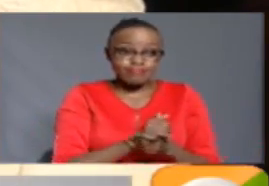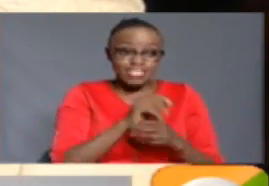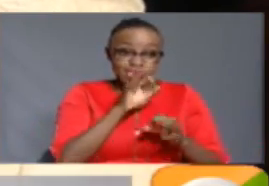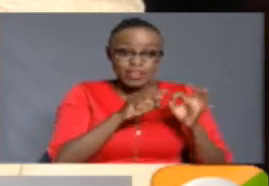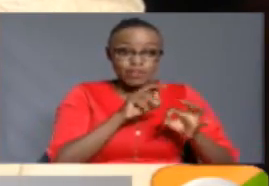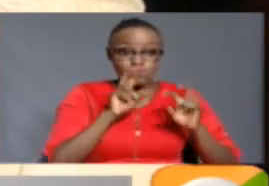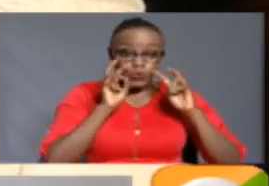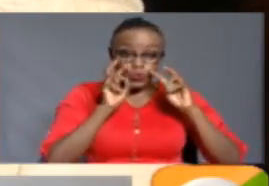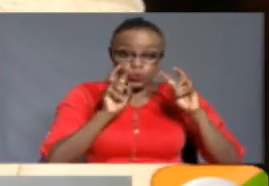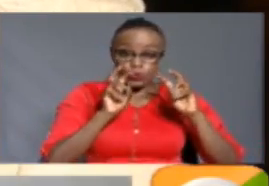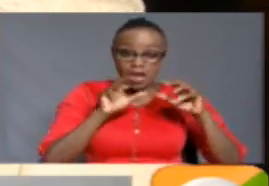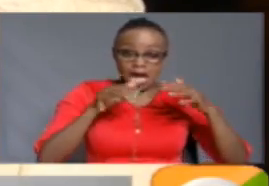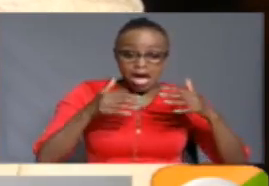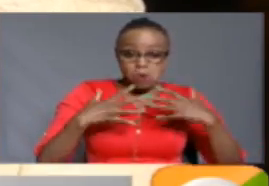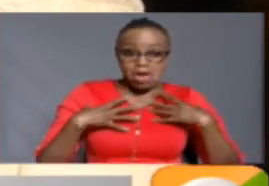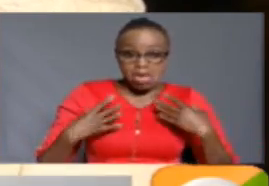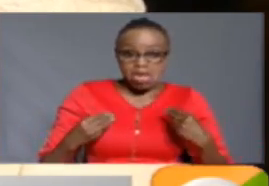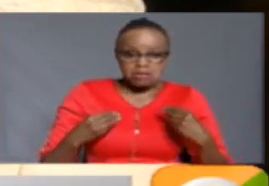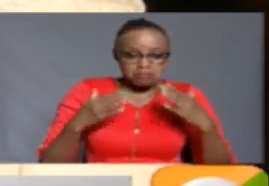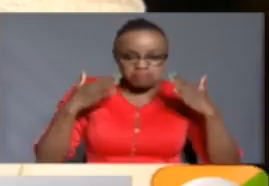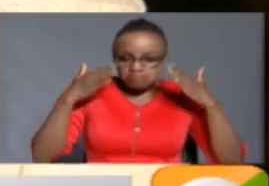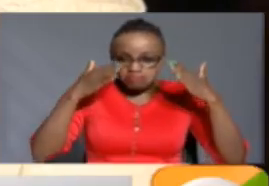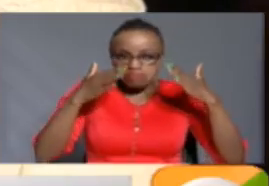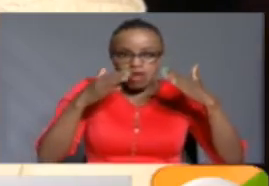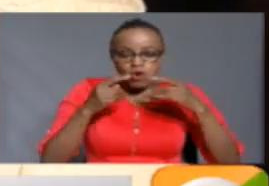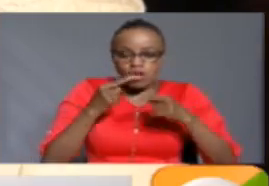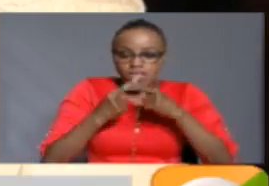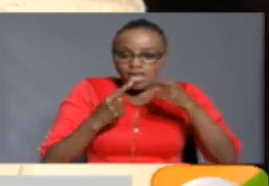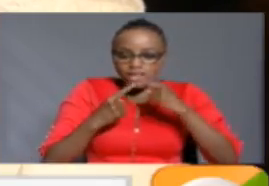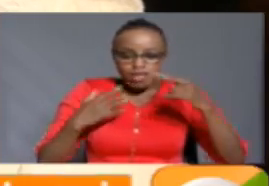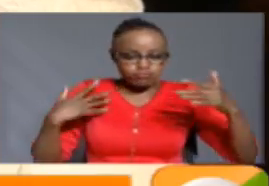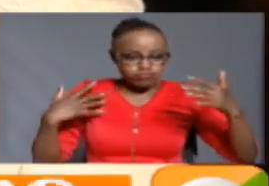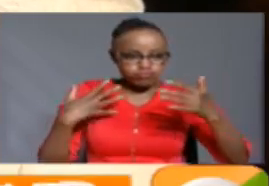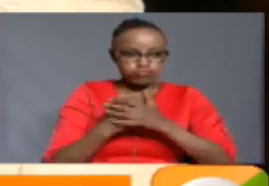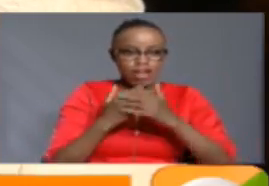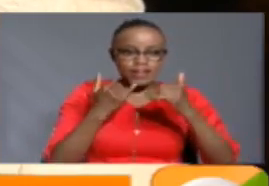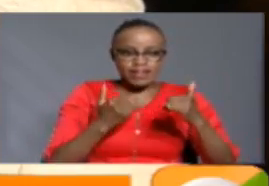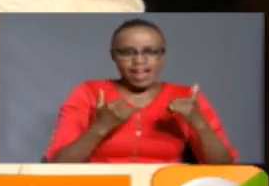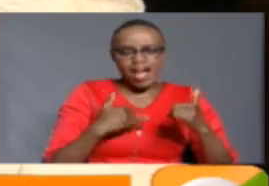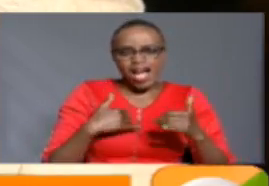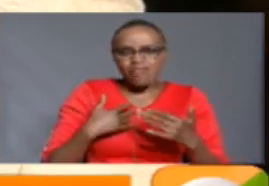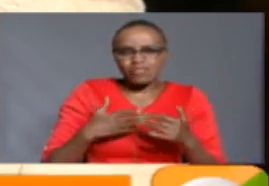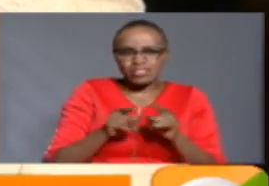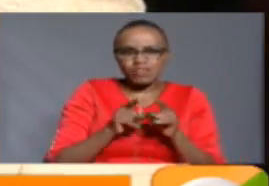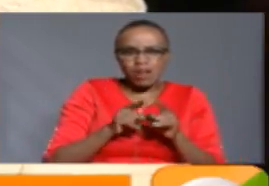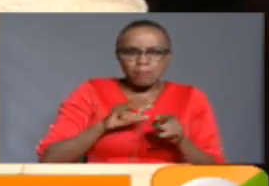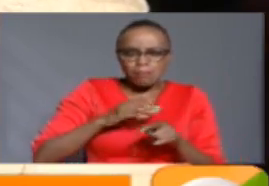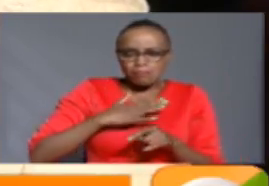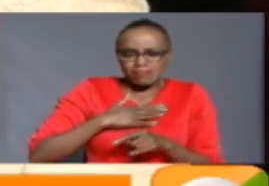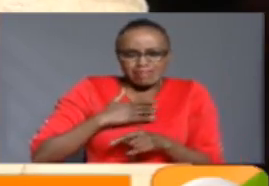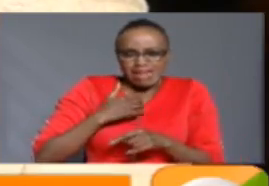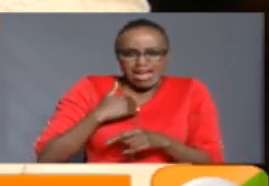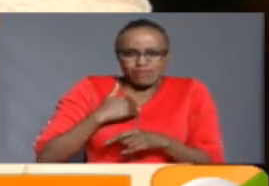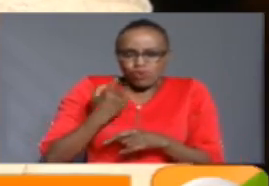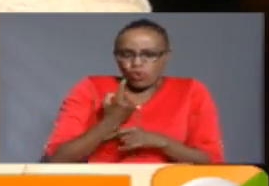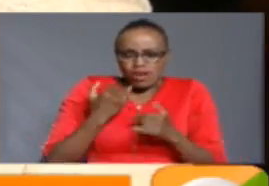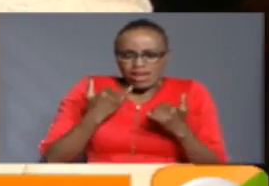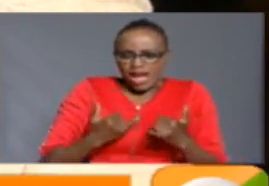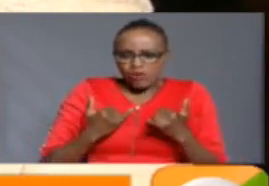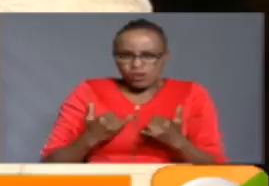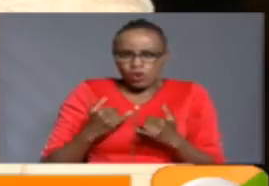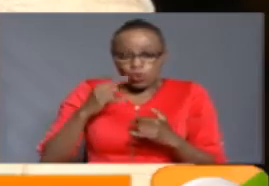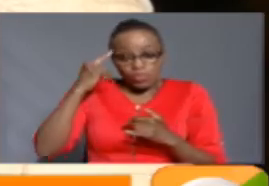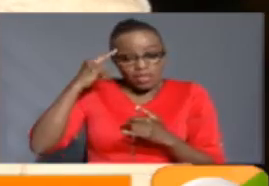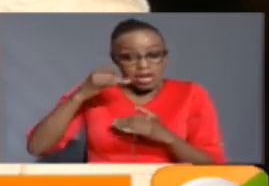look at how health has been looked at over the years in this country, there is a sense of myopia that we think of the now and we don't think